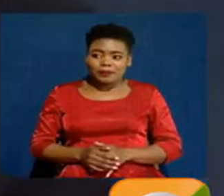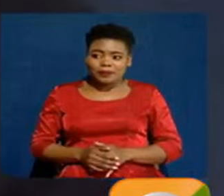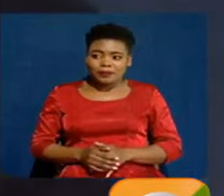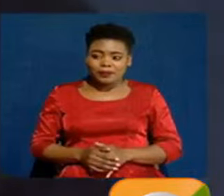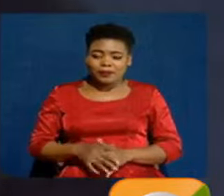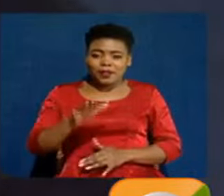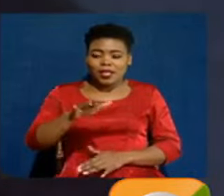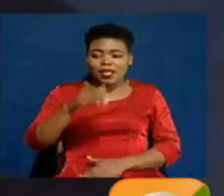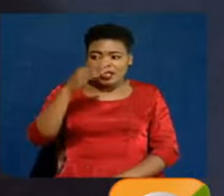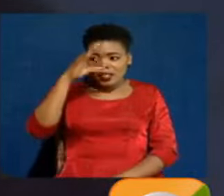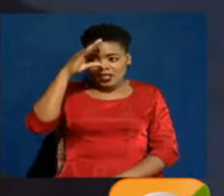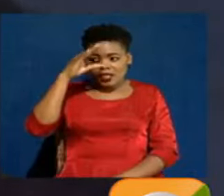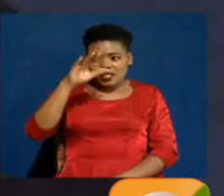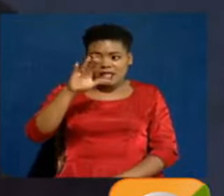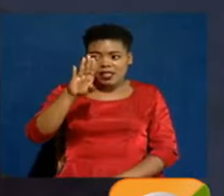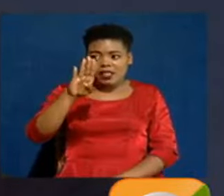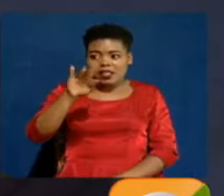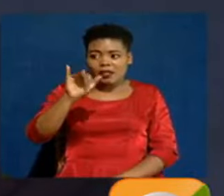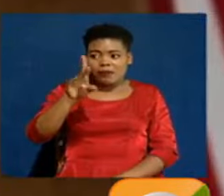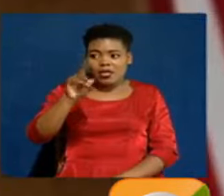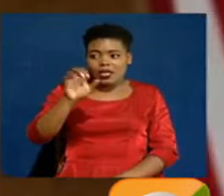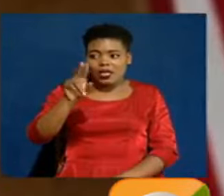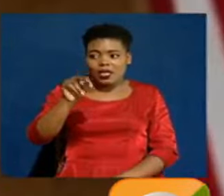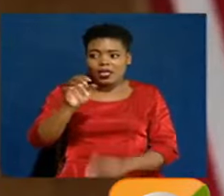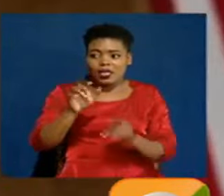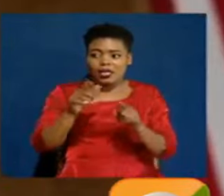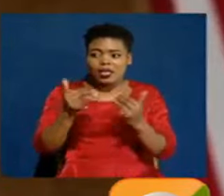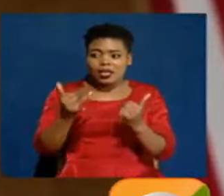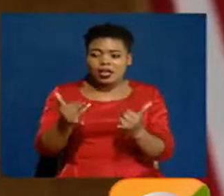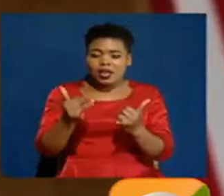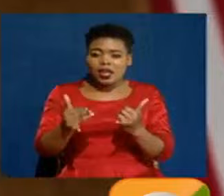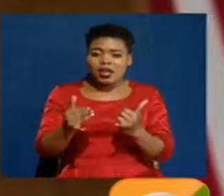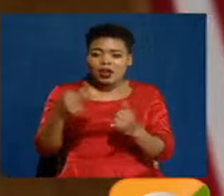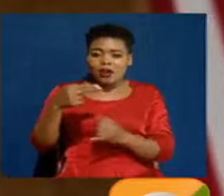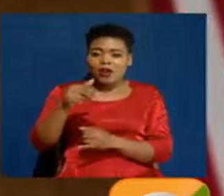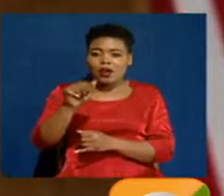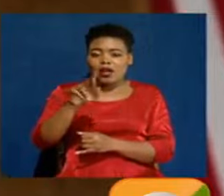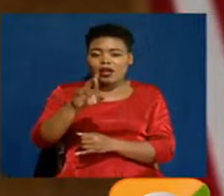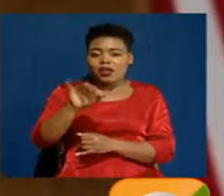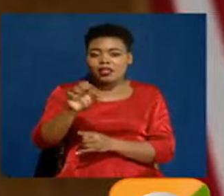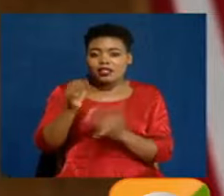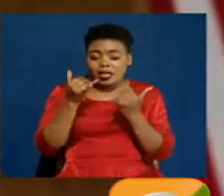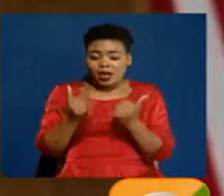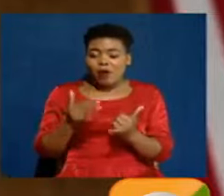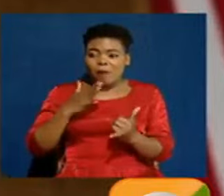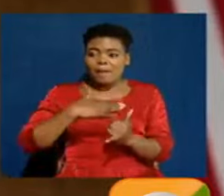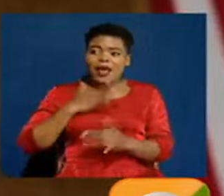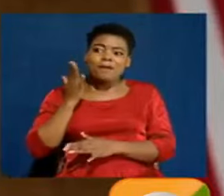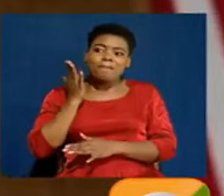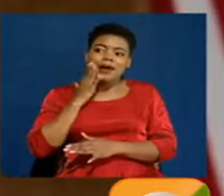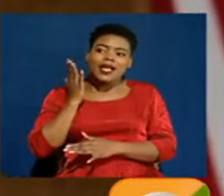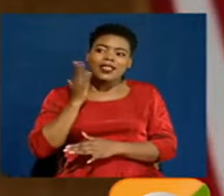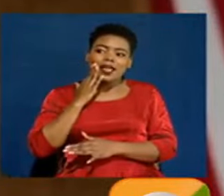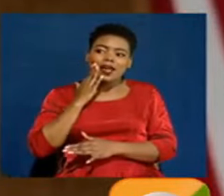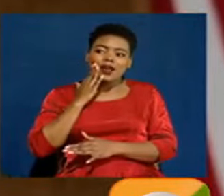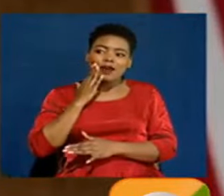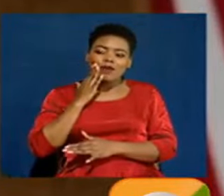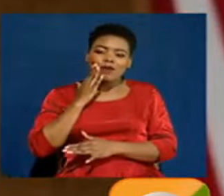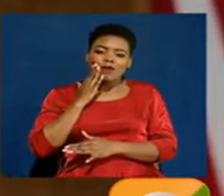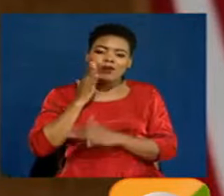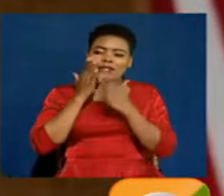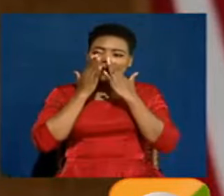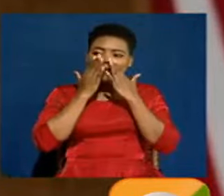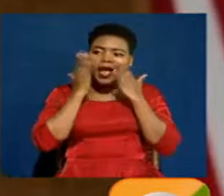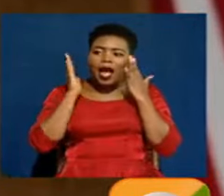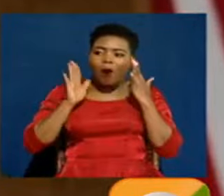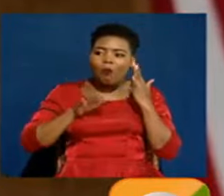The Bidens and now Harris. My mother was a brilliant, 5-foot-tall, brown woman with